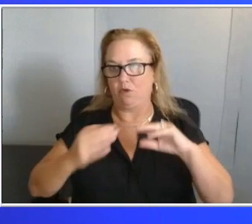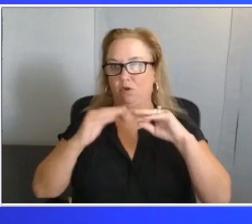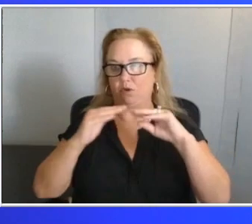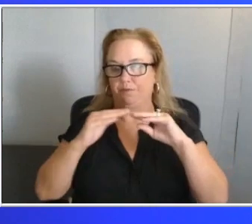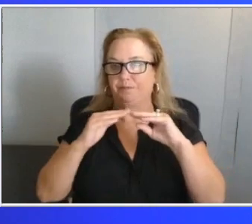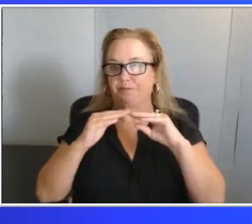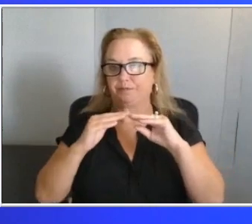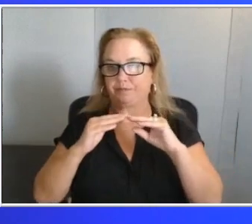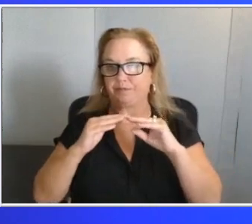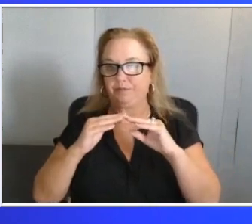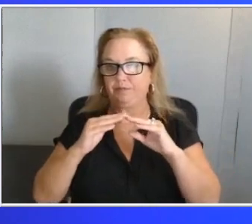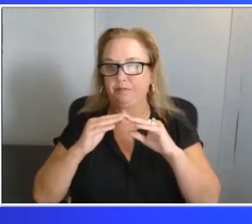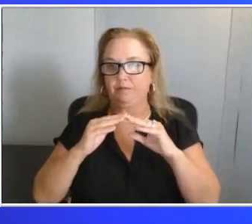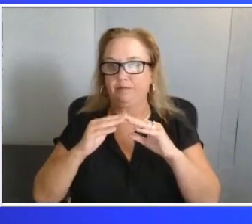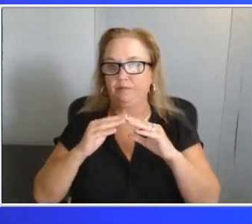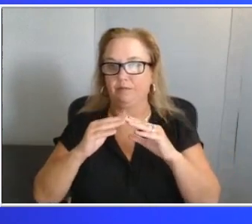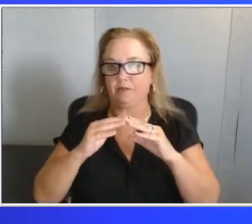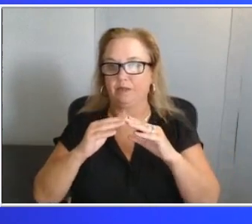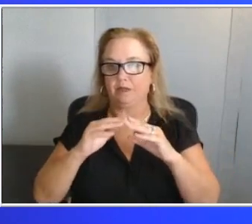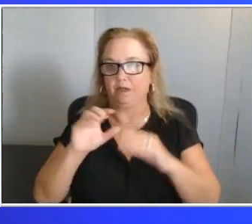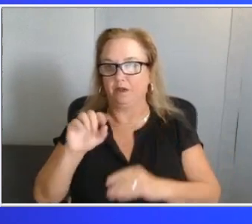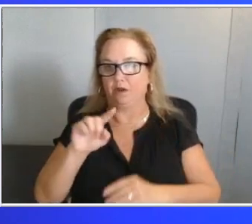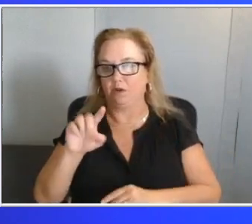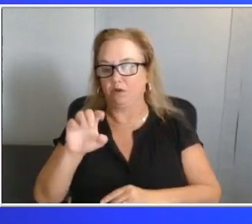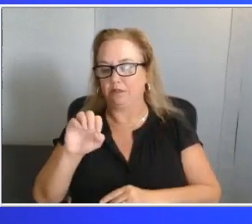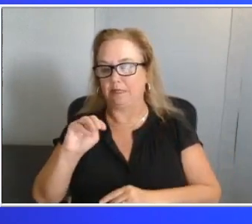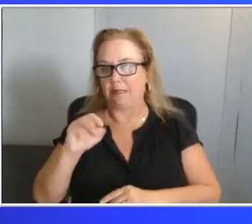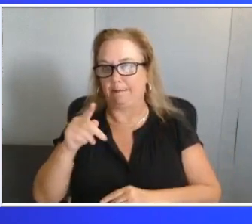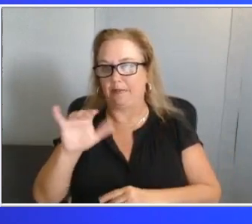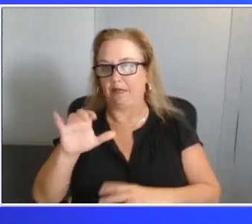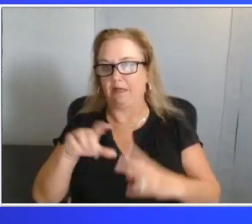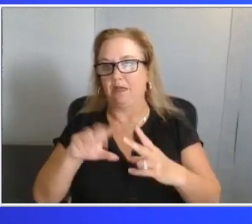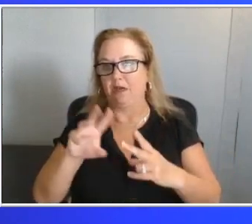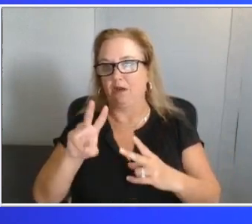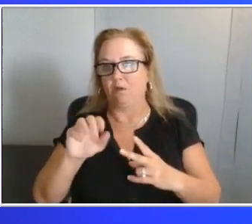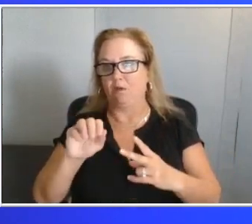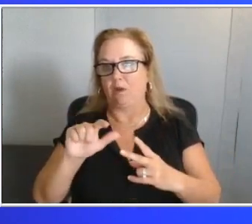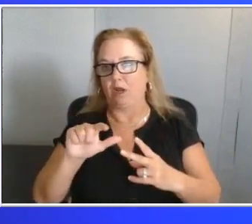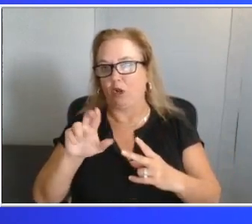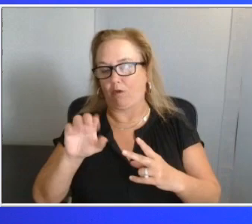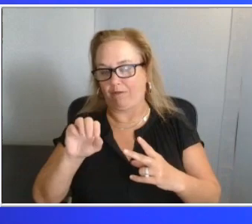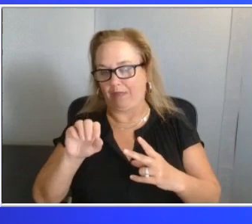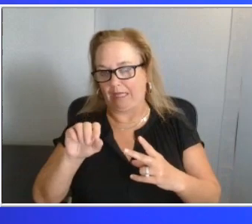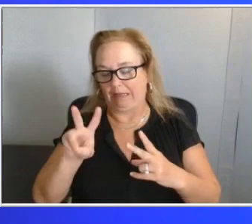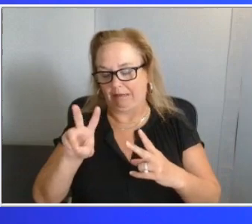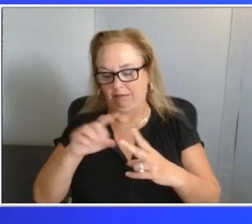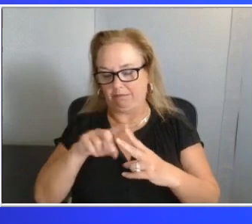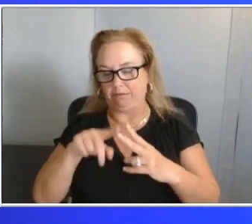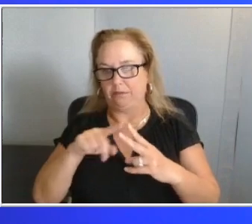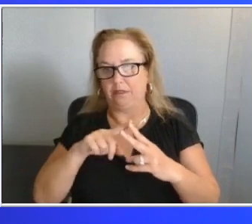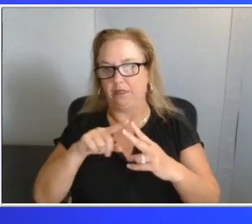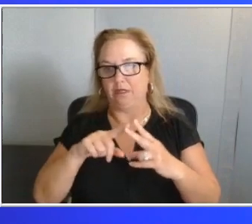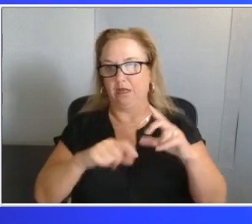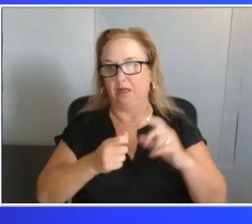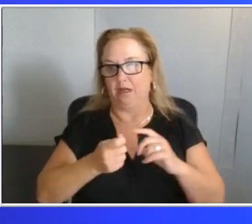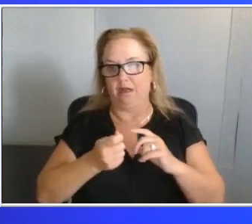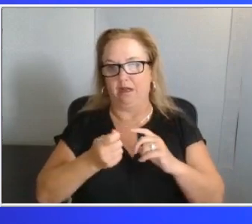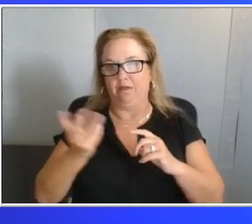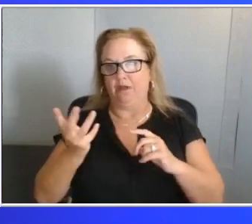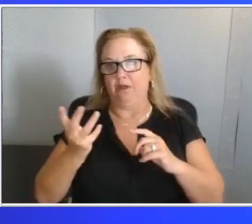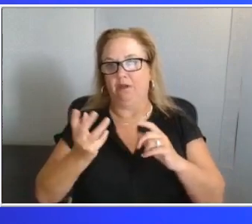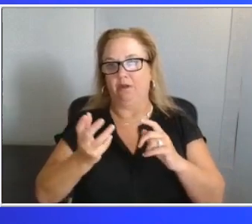are the ones that, like Ozempic and Wegovy and those sorts of things. The very few, I would say